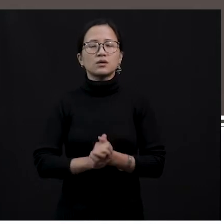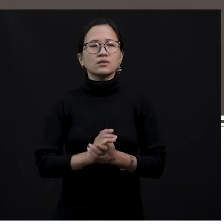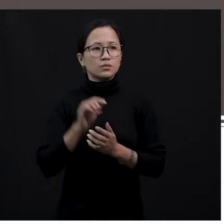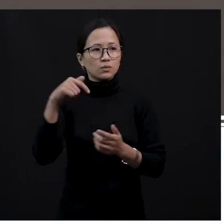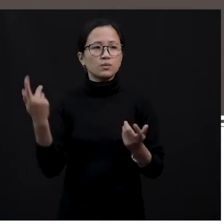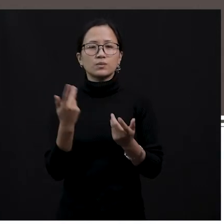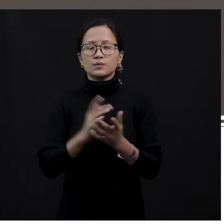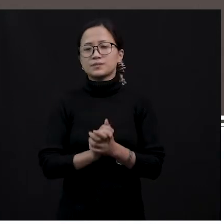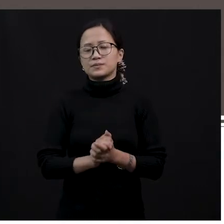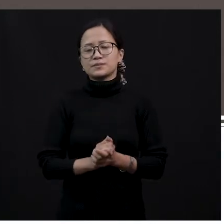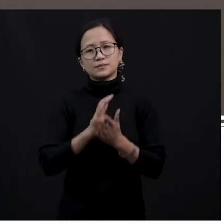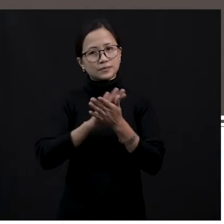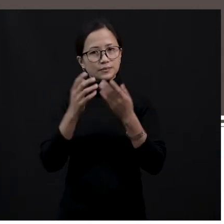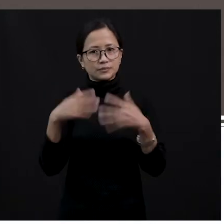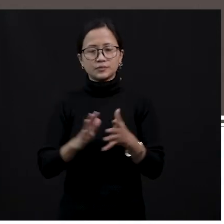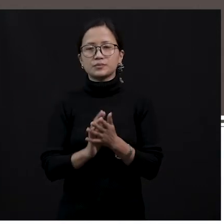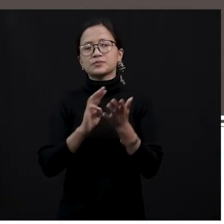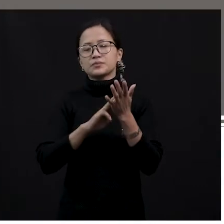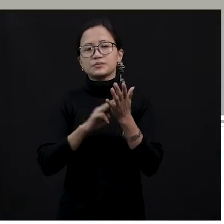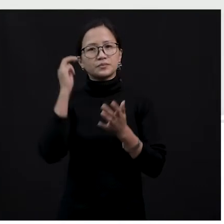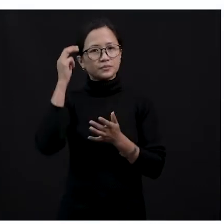conclude what happened to his memory.